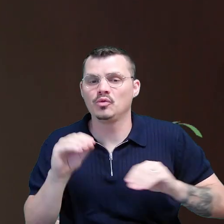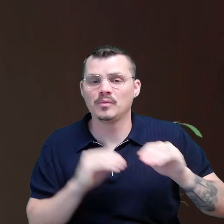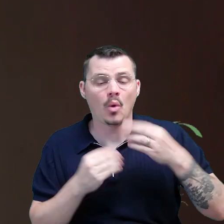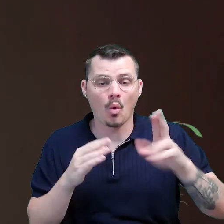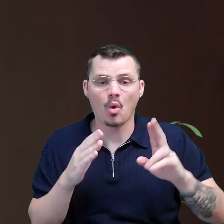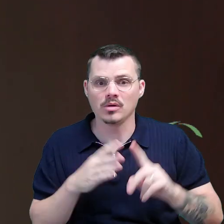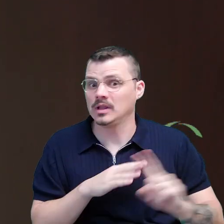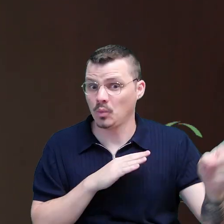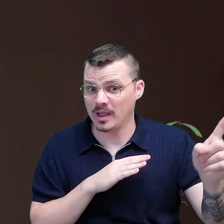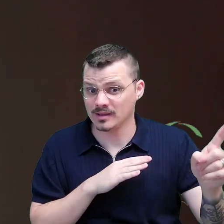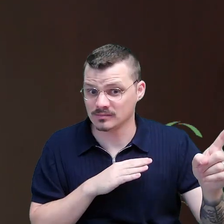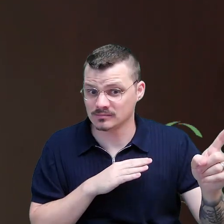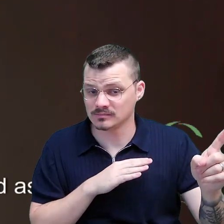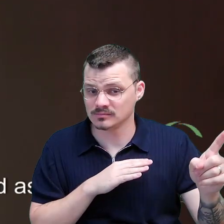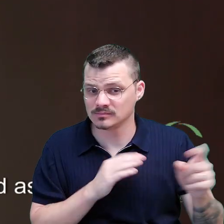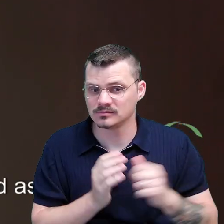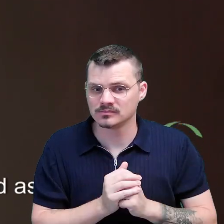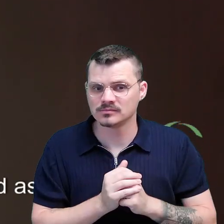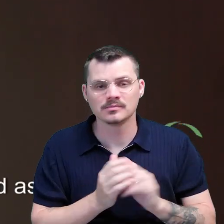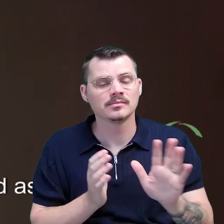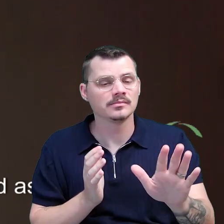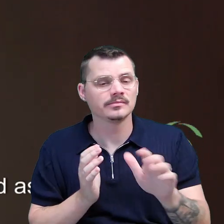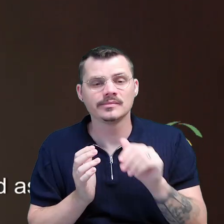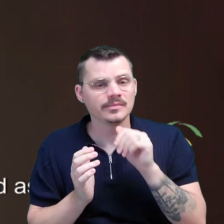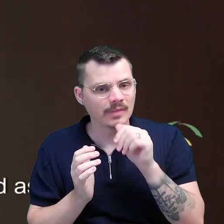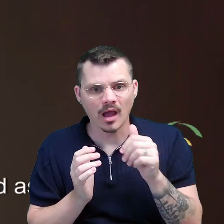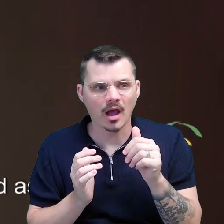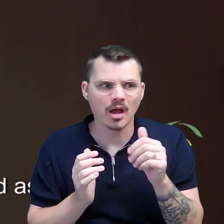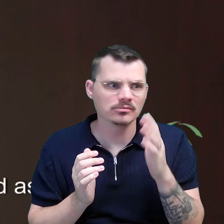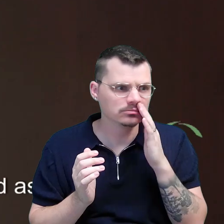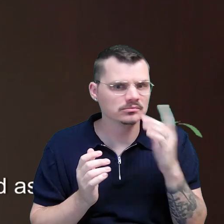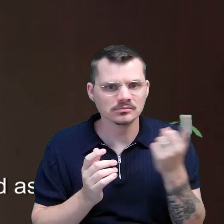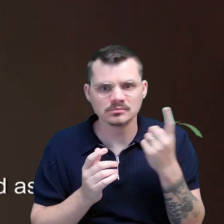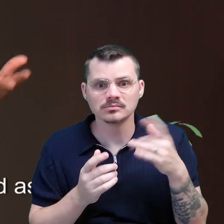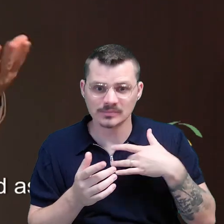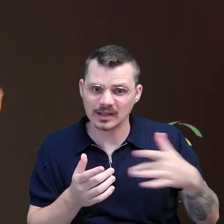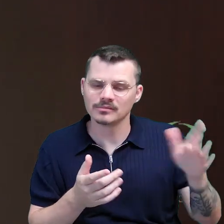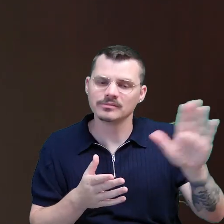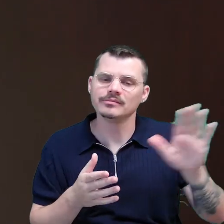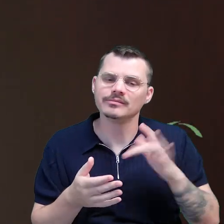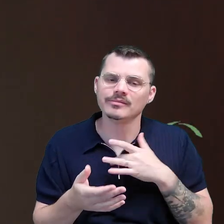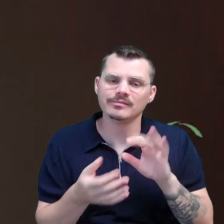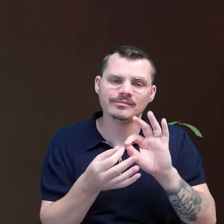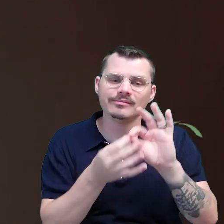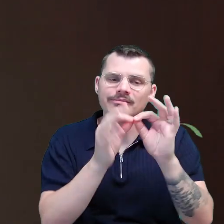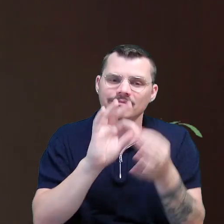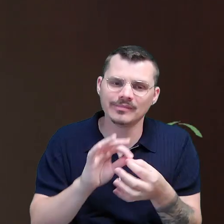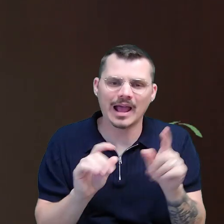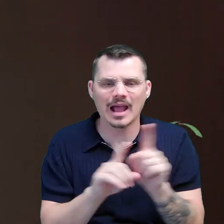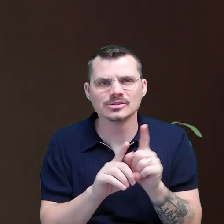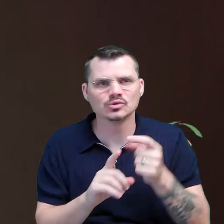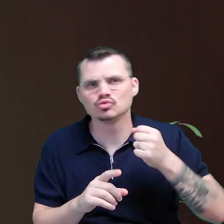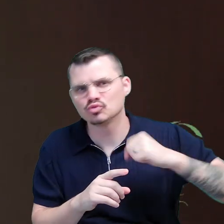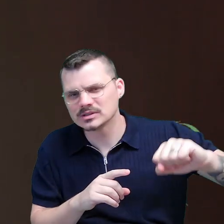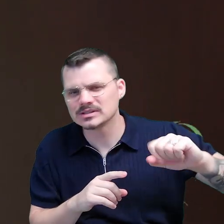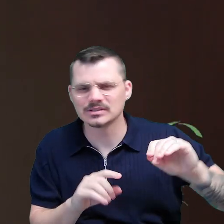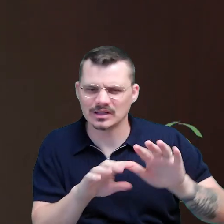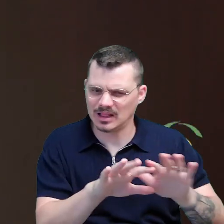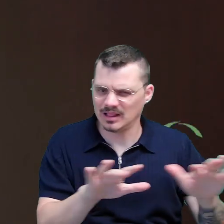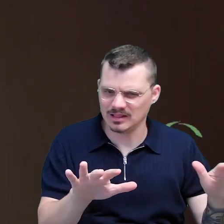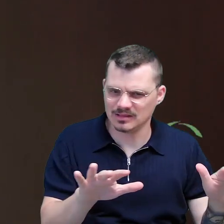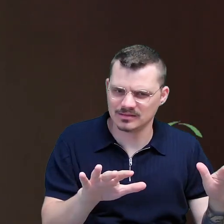away? Not uncommonly, of course, misinterpreted as resistance or what have